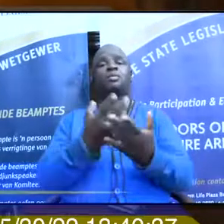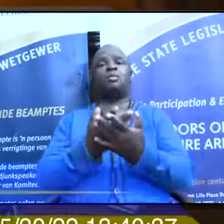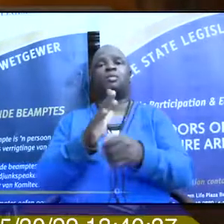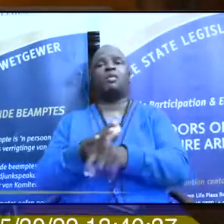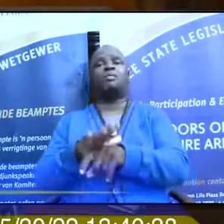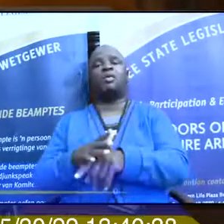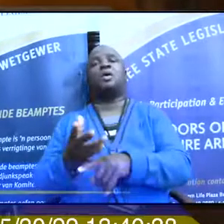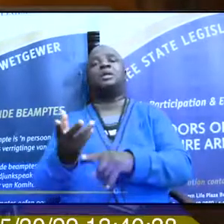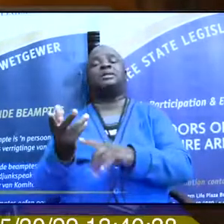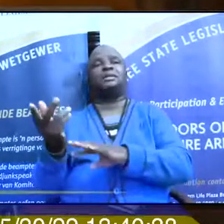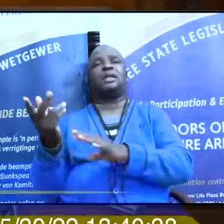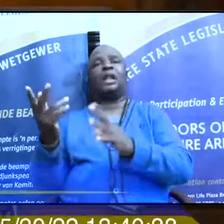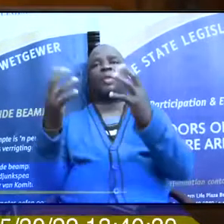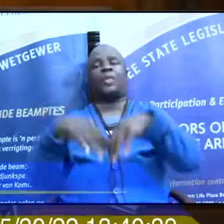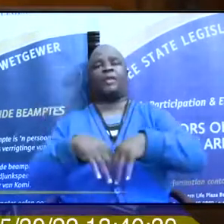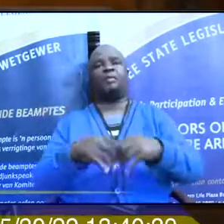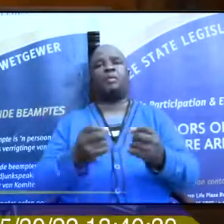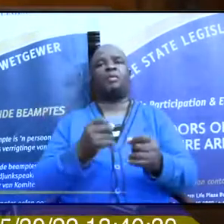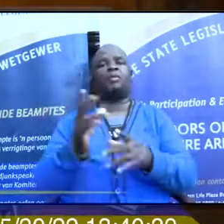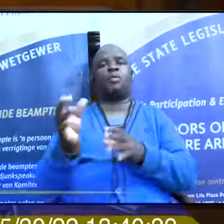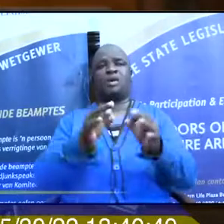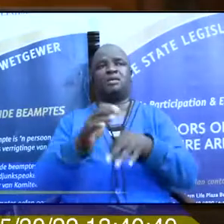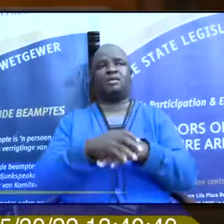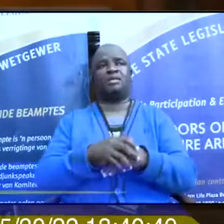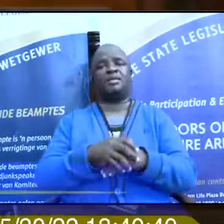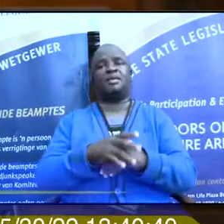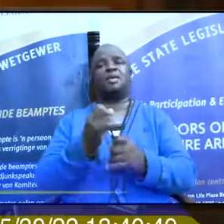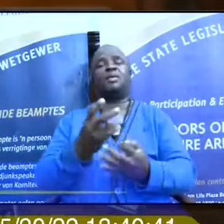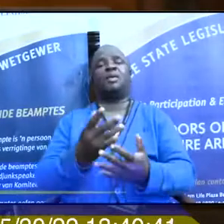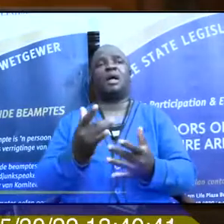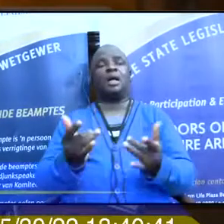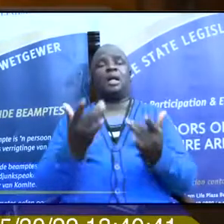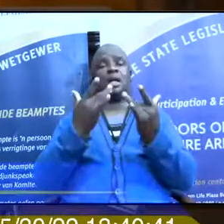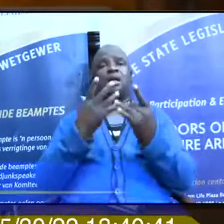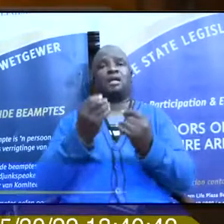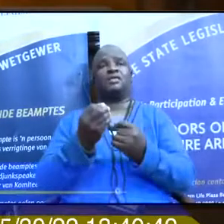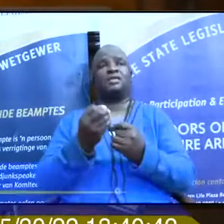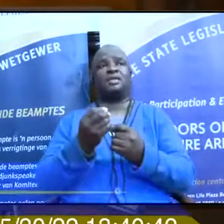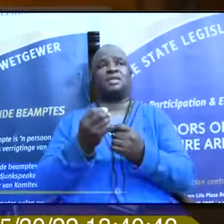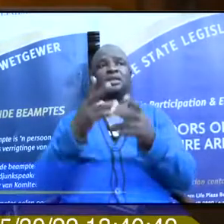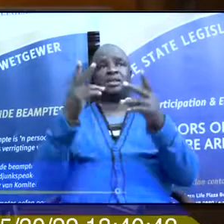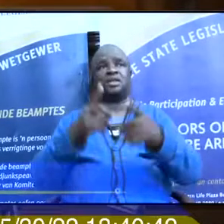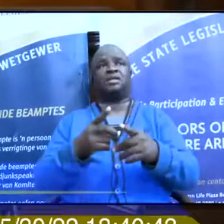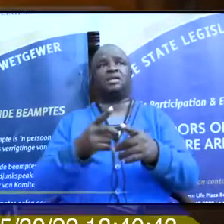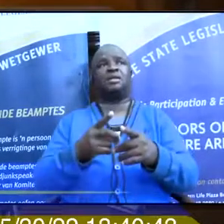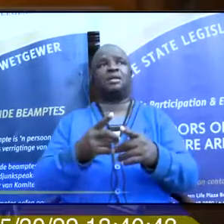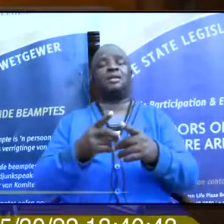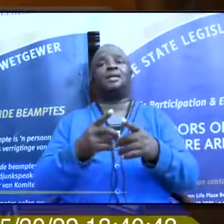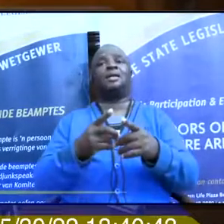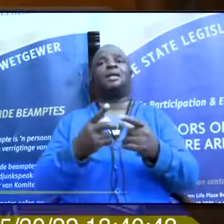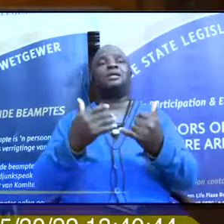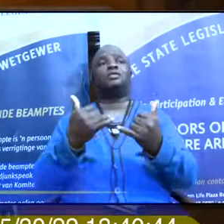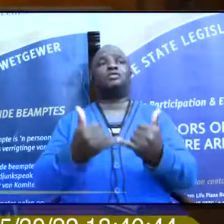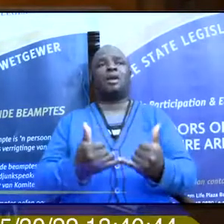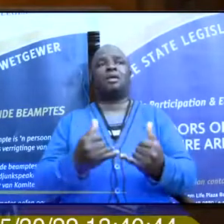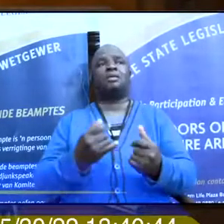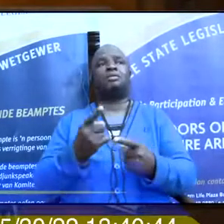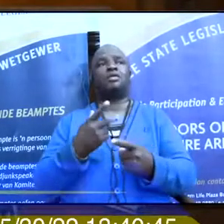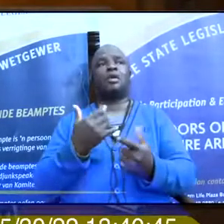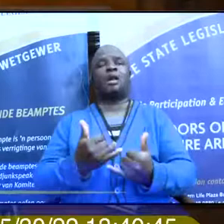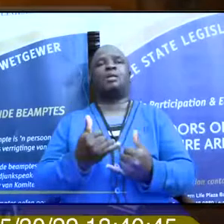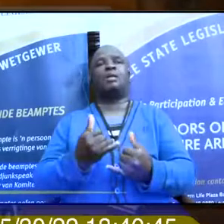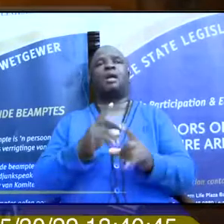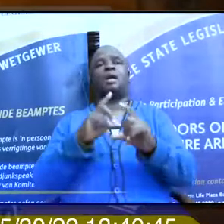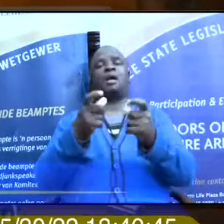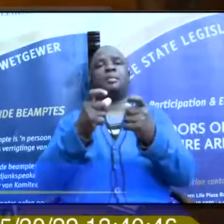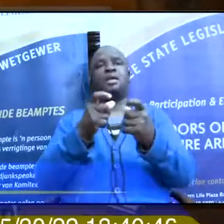yet because because of their reckless yeah this year this year decision today we know you we know you we no longer have a